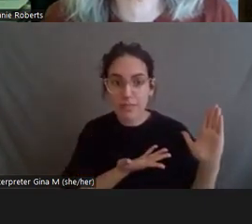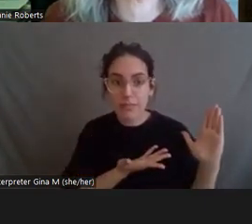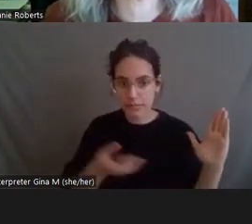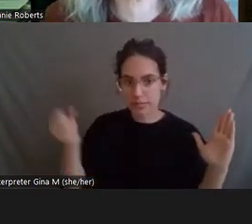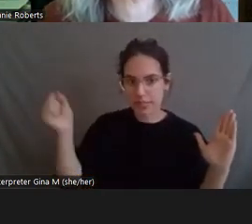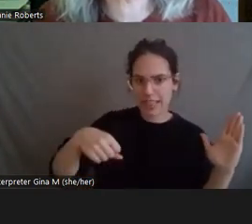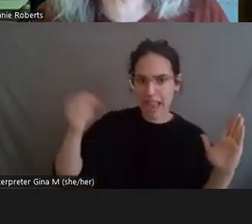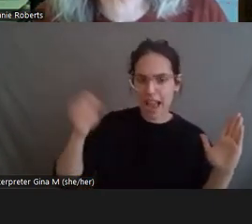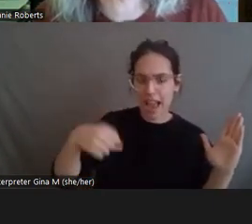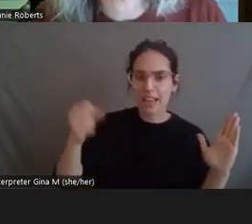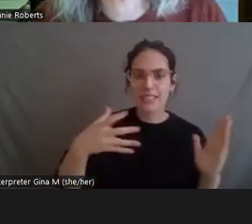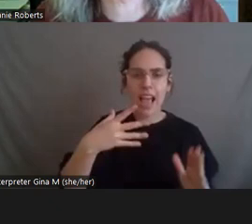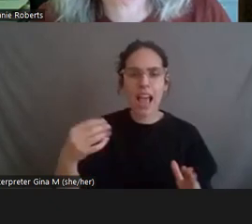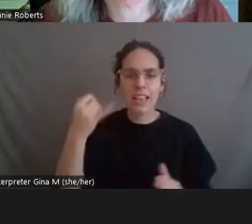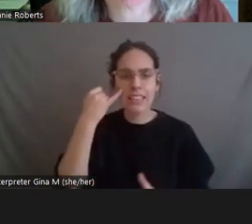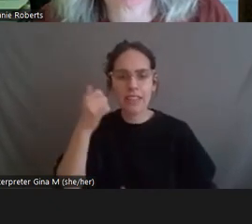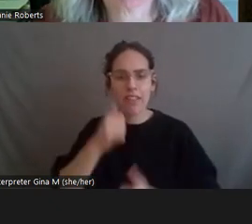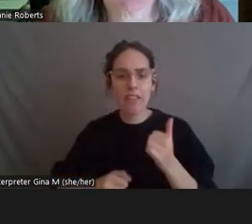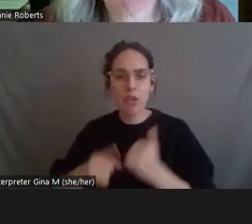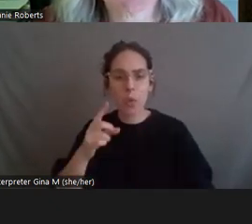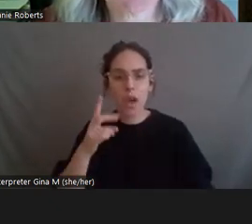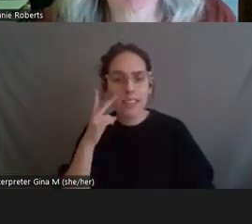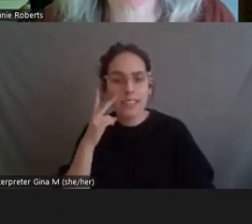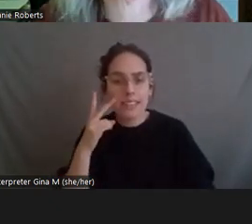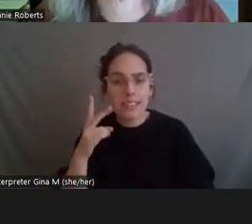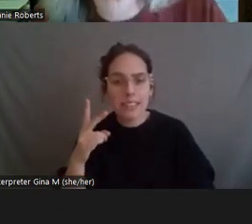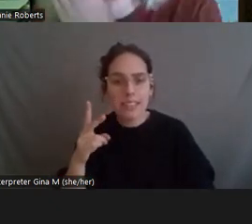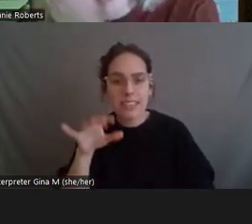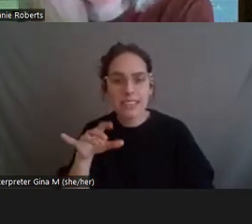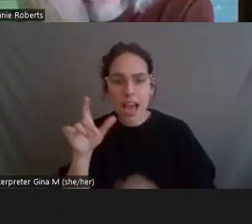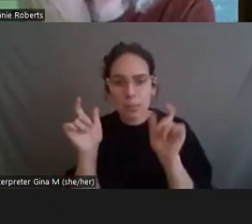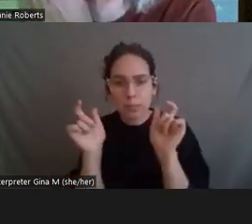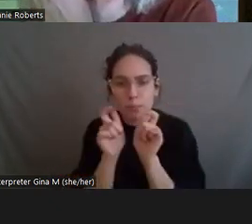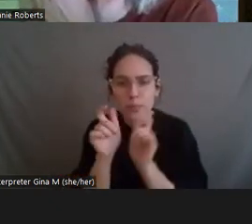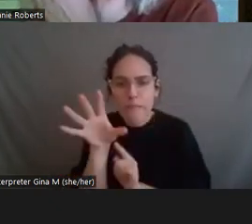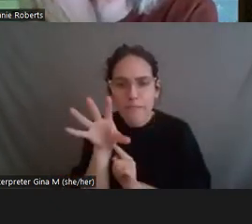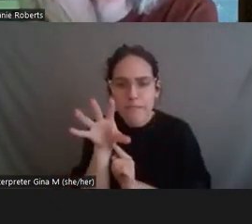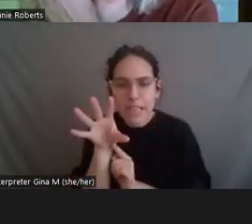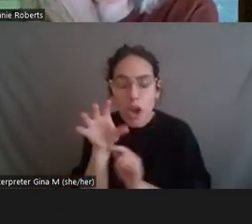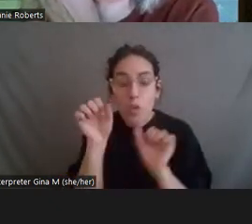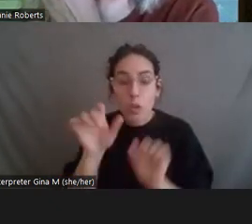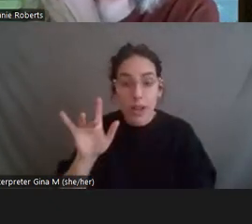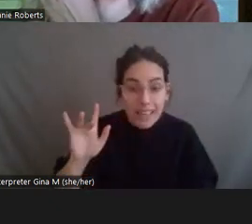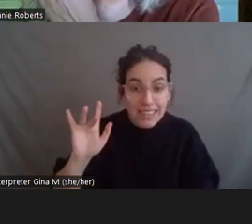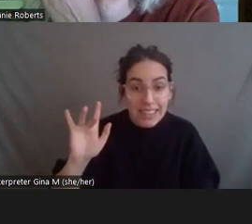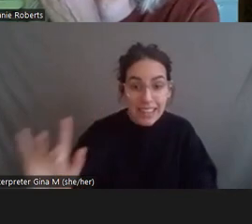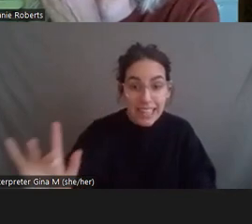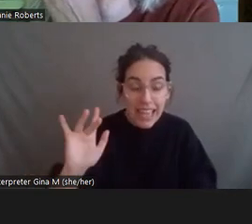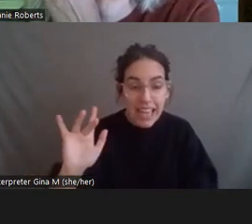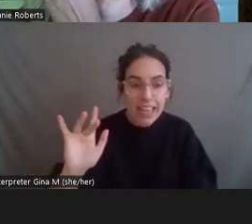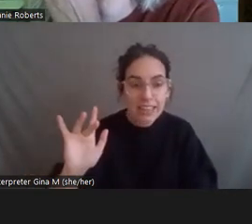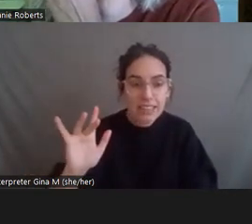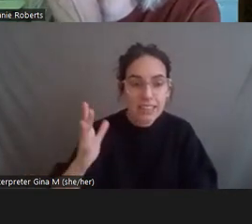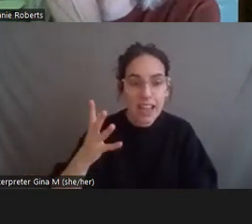And if everyone sees the little video that he's taking, you can click on that and then you can